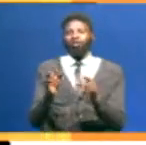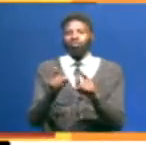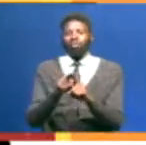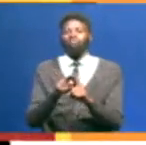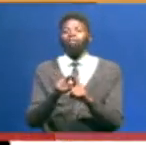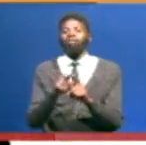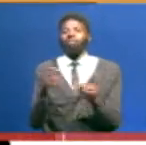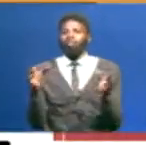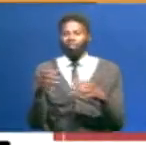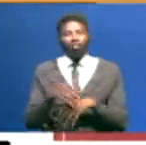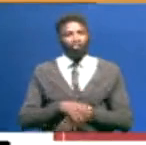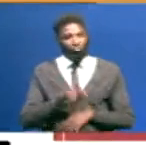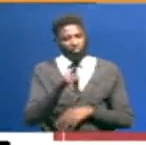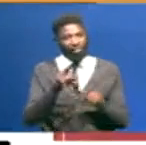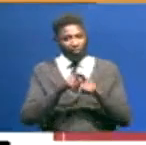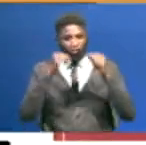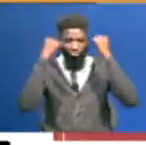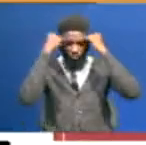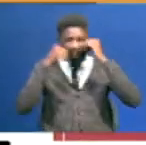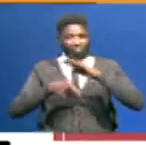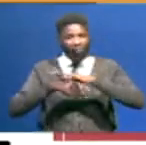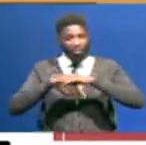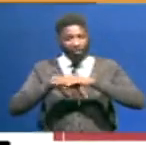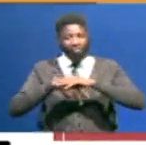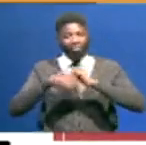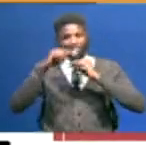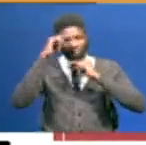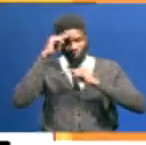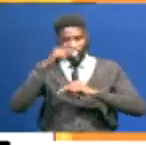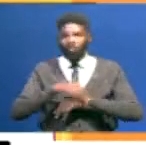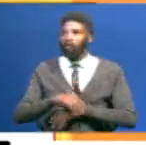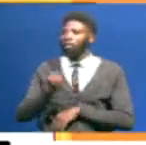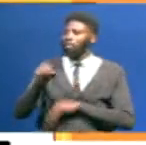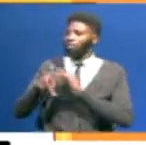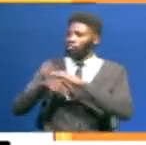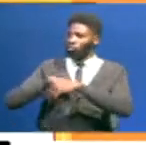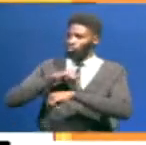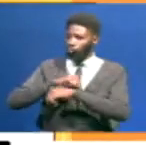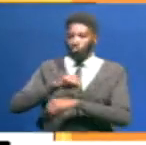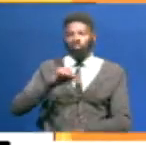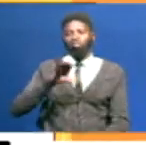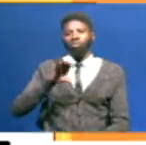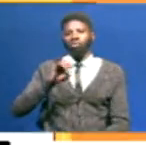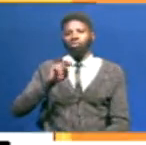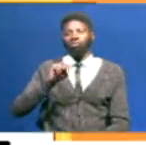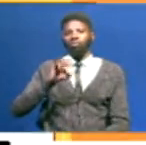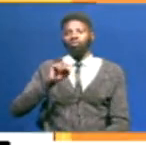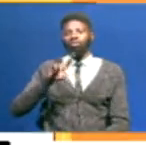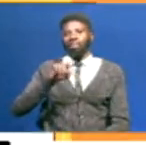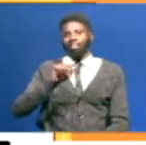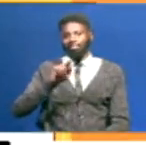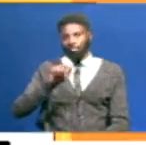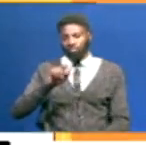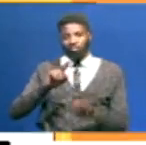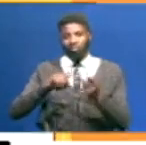schooling was in primary, secondary? Yes. So primary school was at the Consolata Primary School and in Westland. Secondary was Highway Secondary